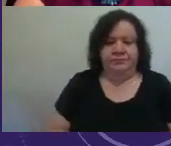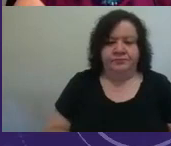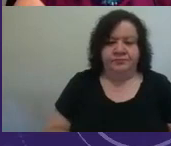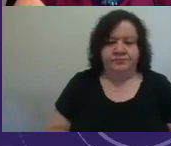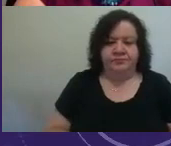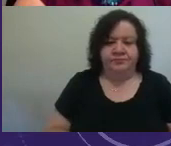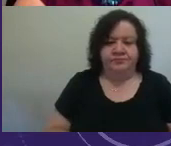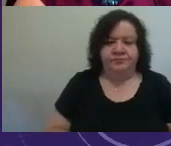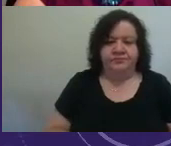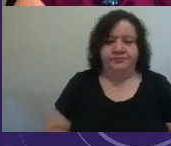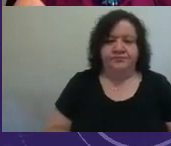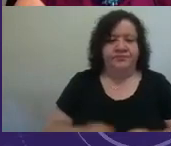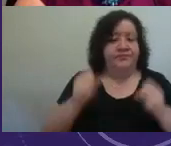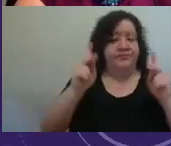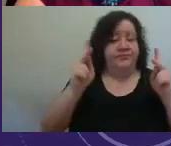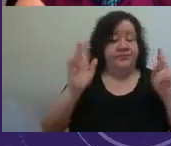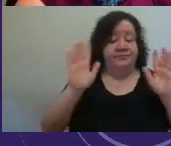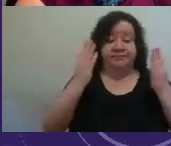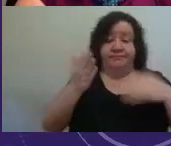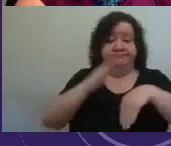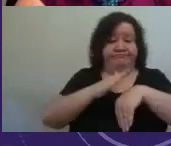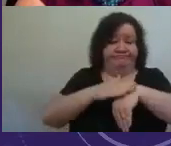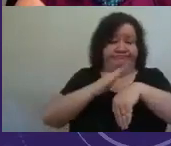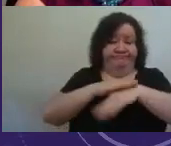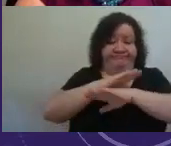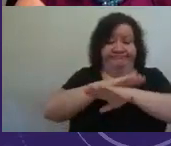these recordings and more information. Keep checking